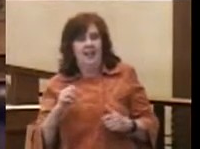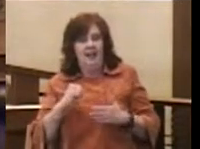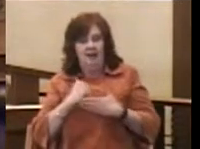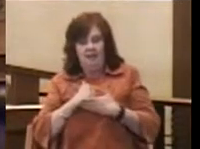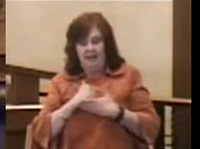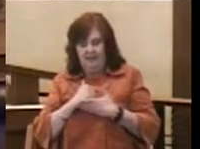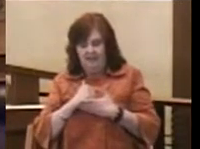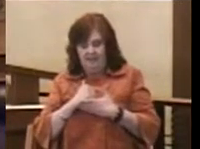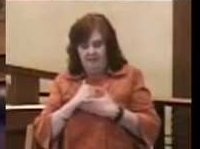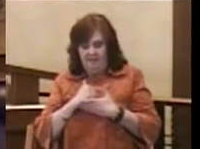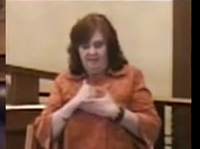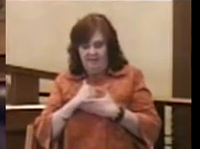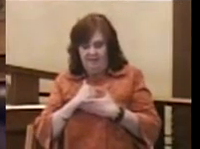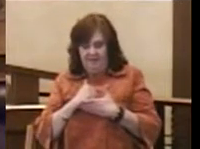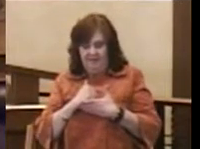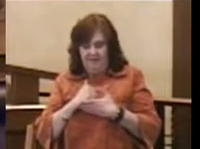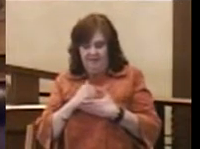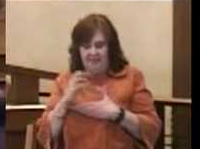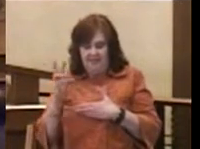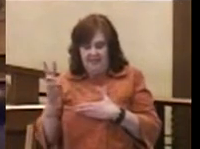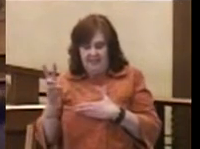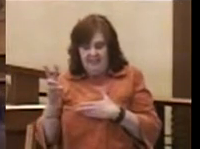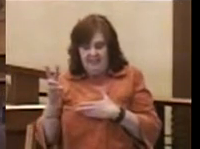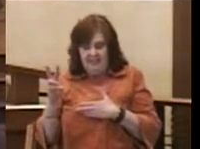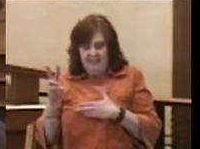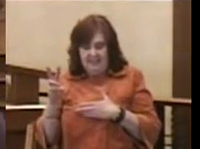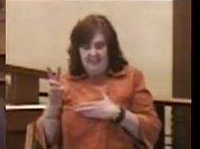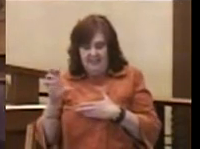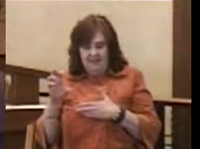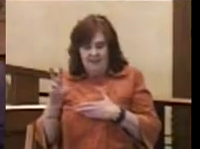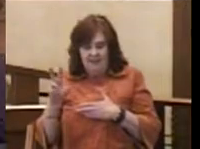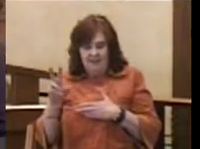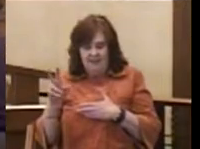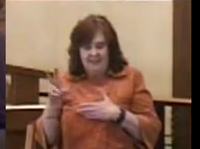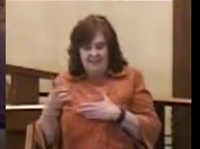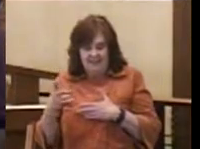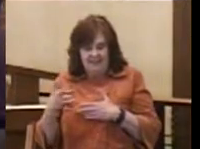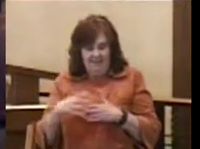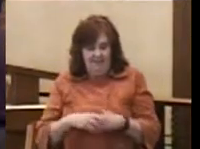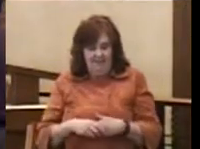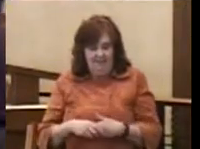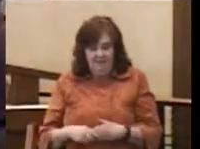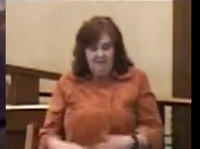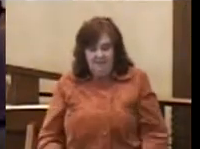Amen. Hymn 667, please rise and sing.